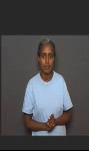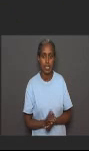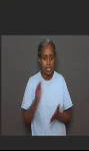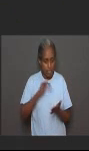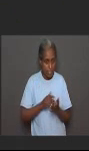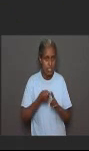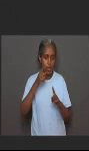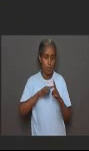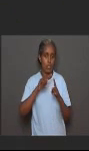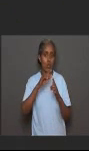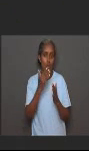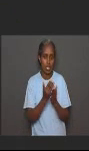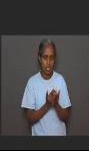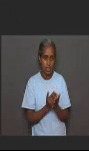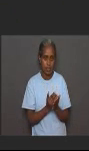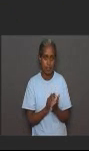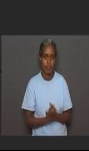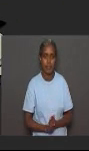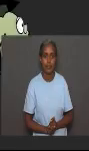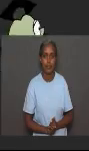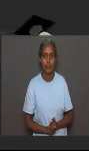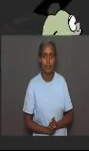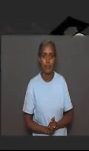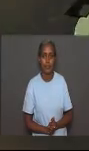Let's get back to our lesson.